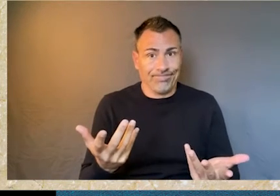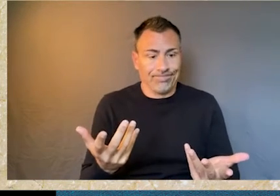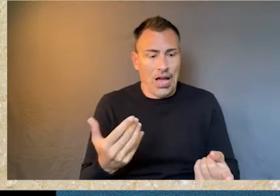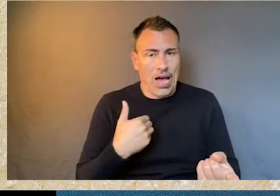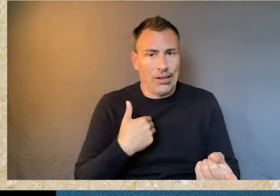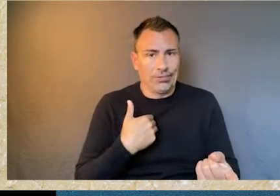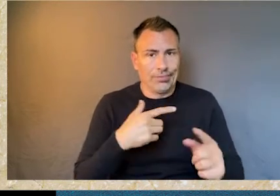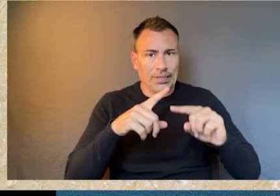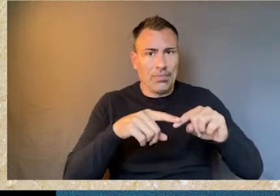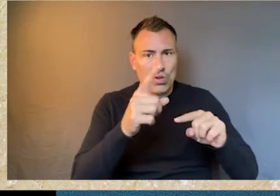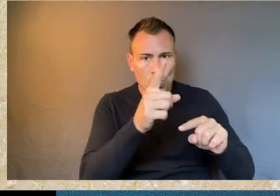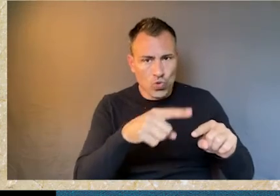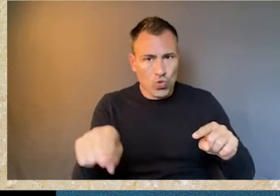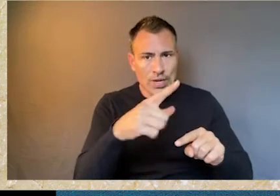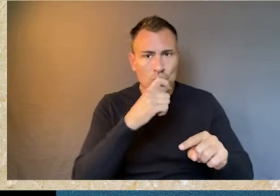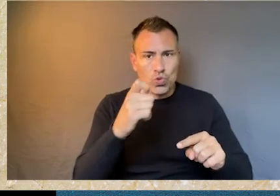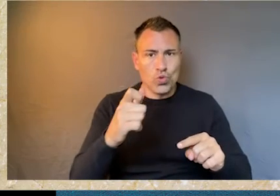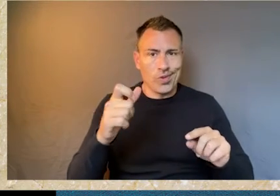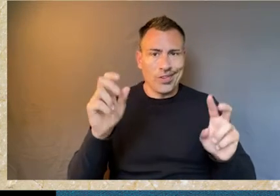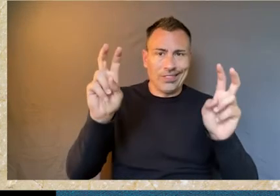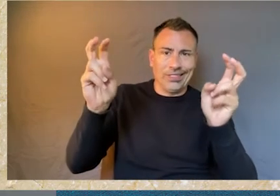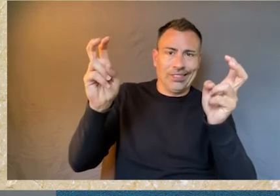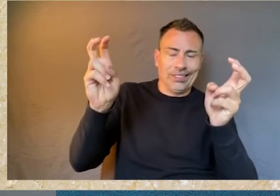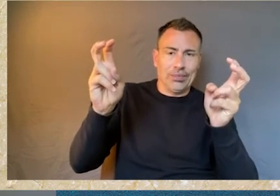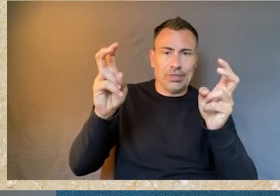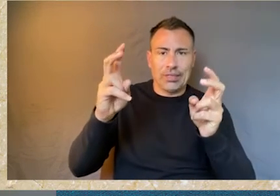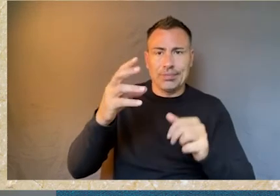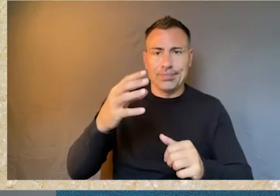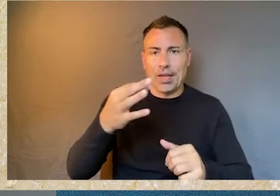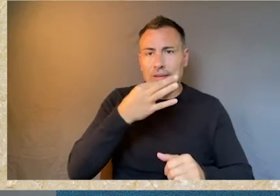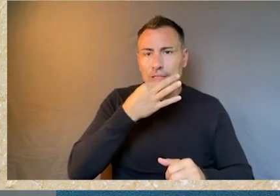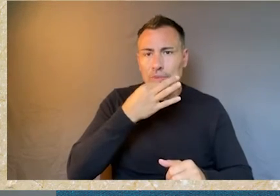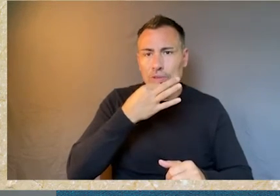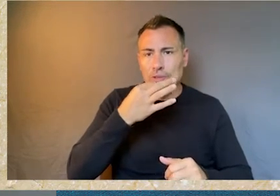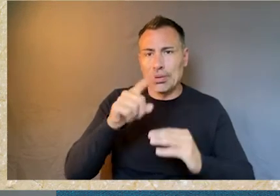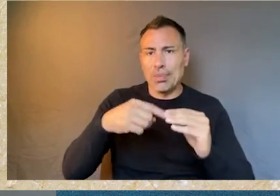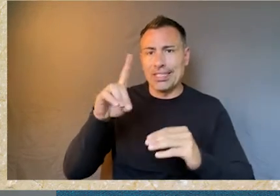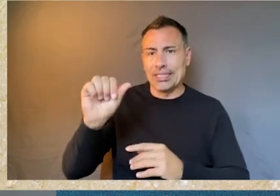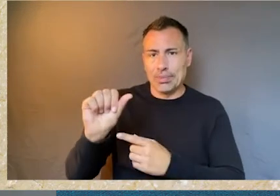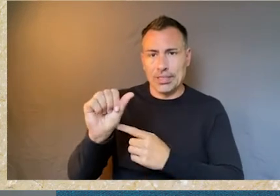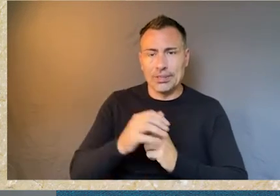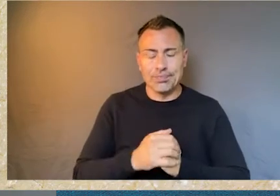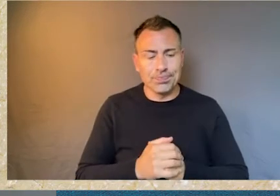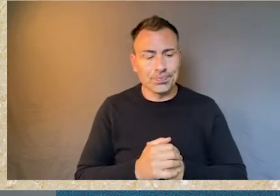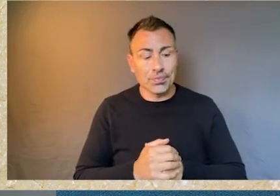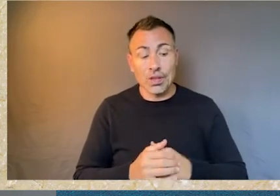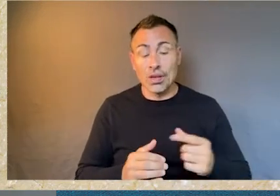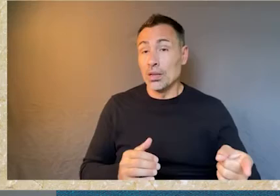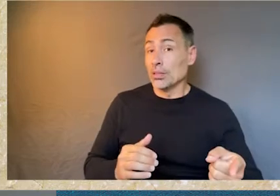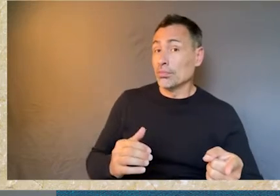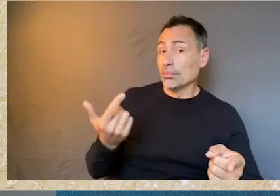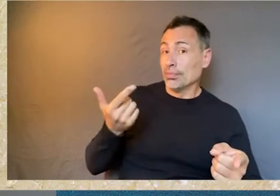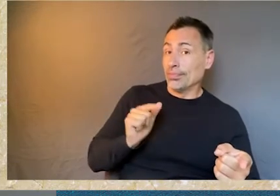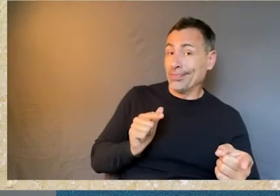matter experts on disability around that. Yeah, and I would say we get justice by the laws that have been passed and